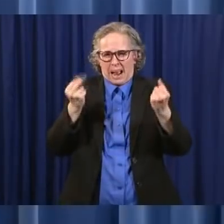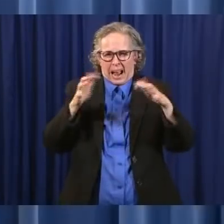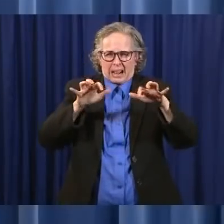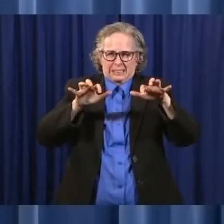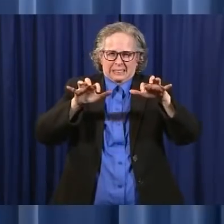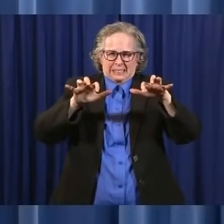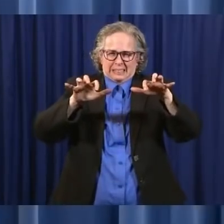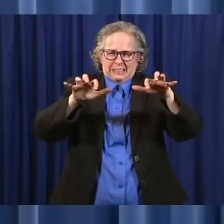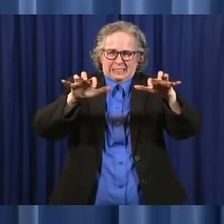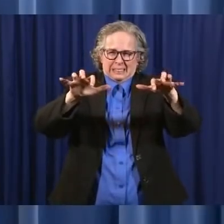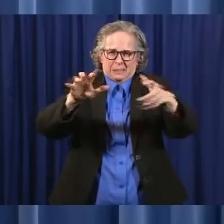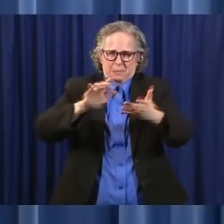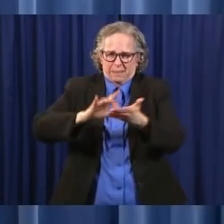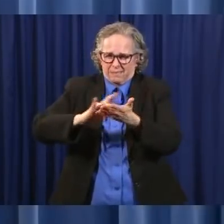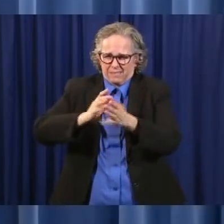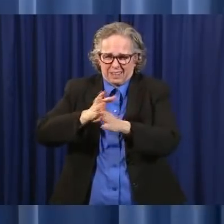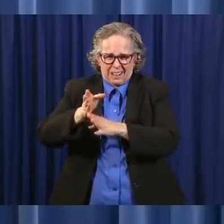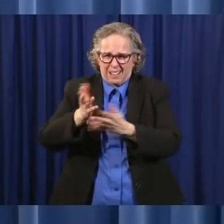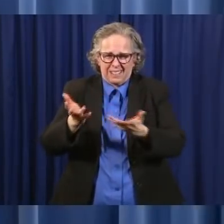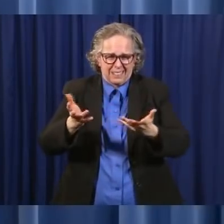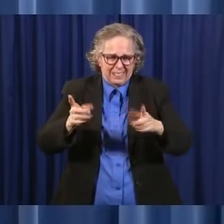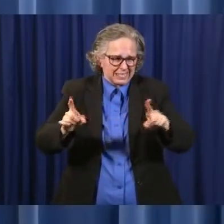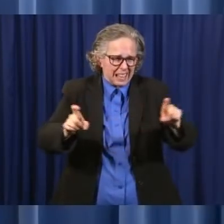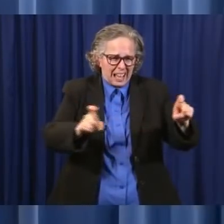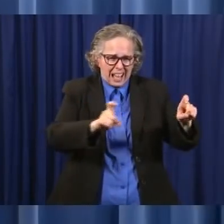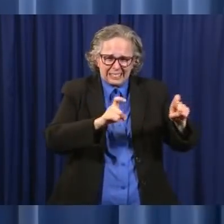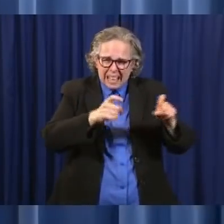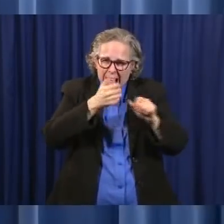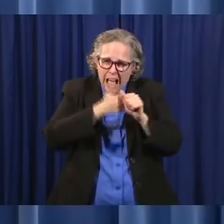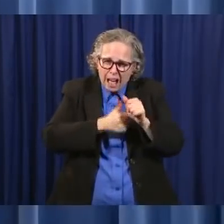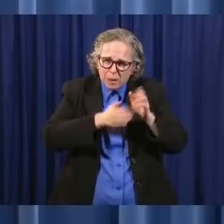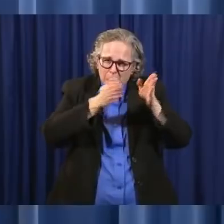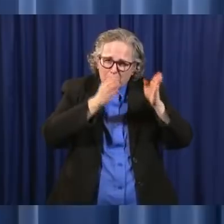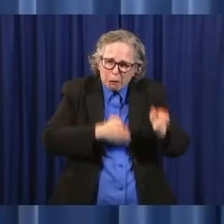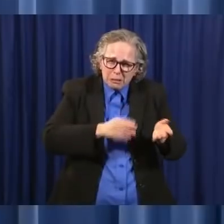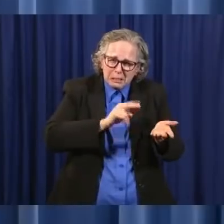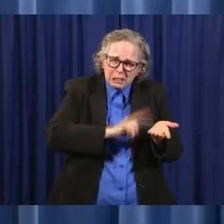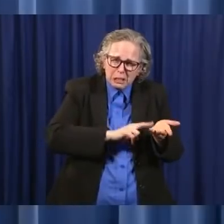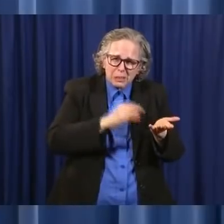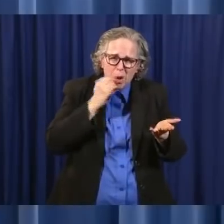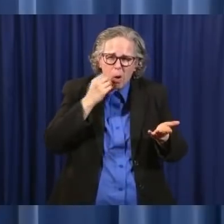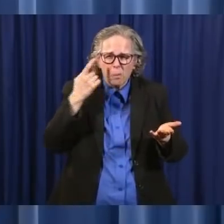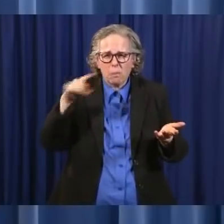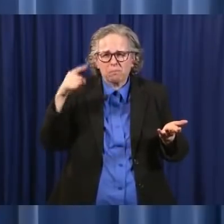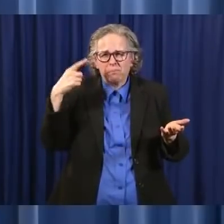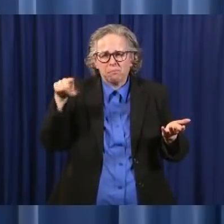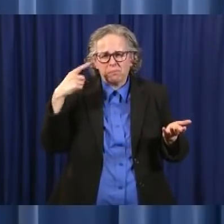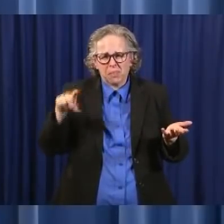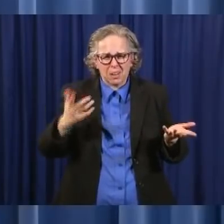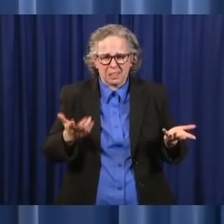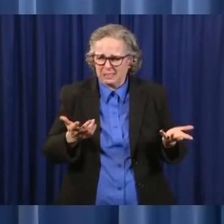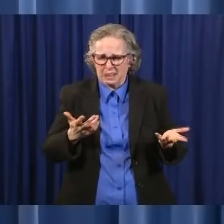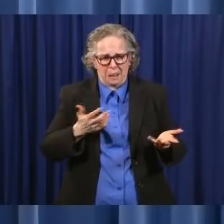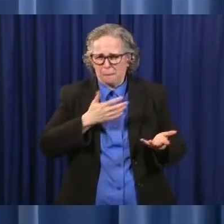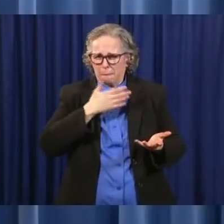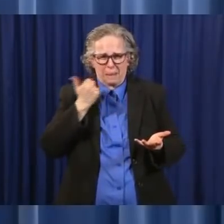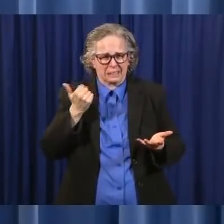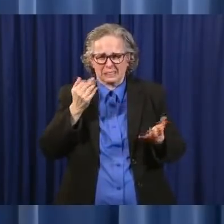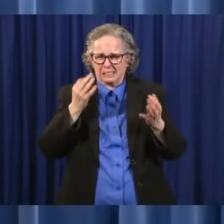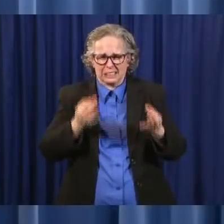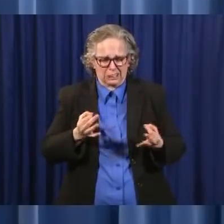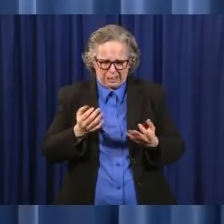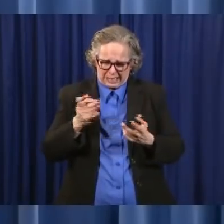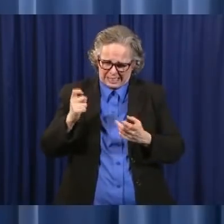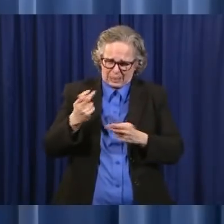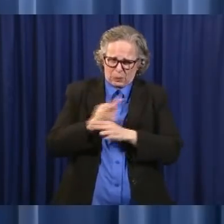argue that the testing of everybody in that nursing home might not be the best protocol. So again, I'm going to leave it to